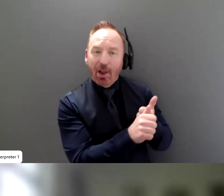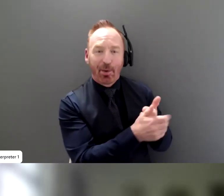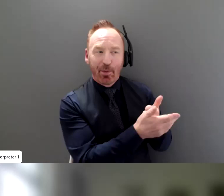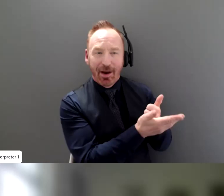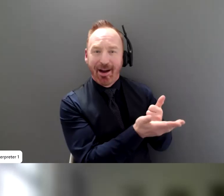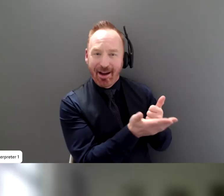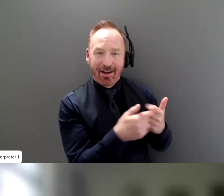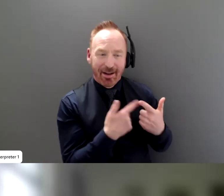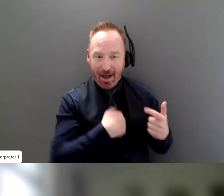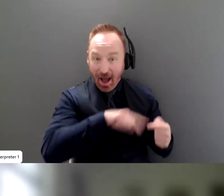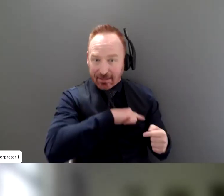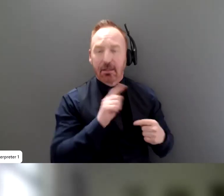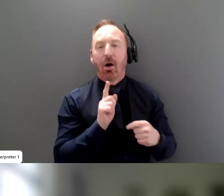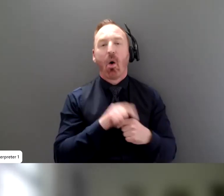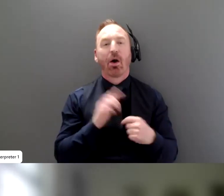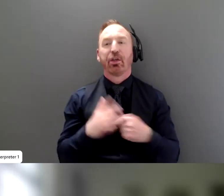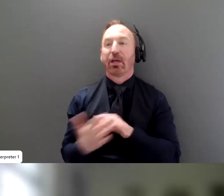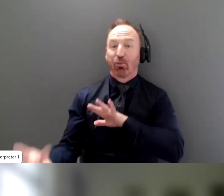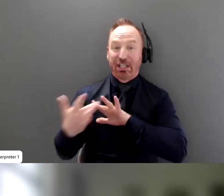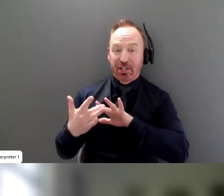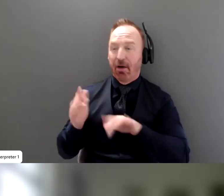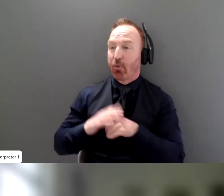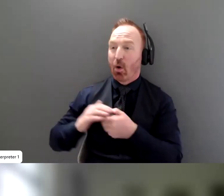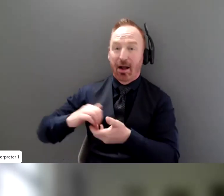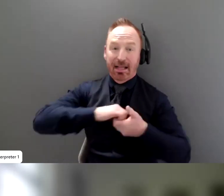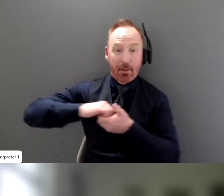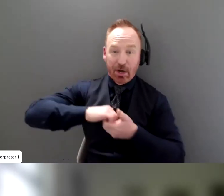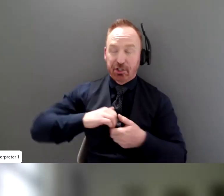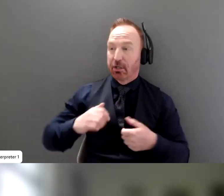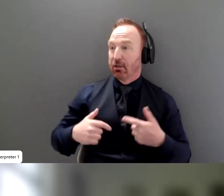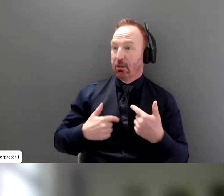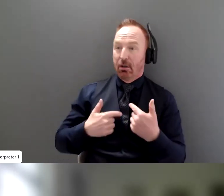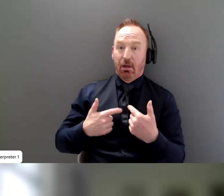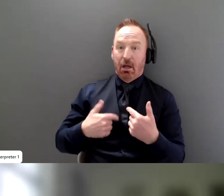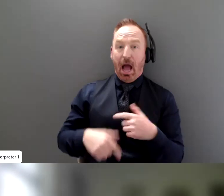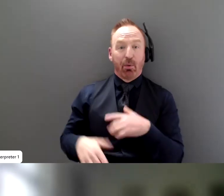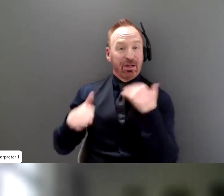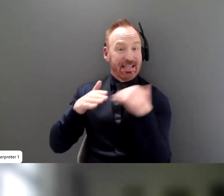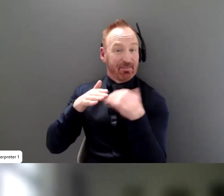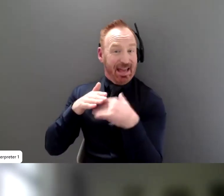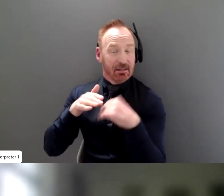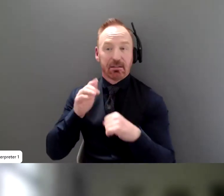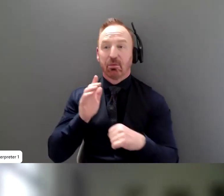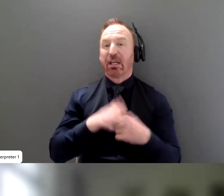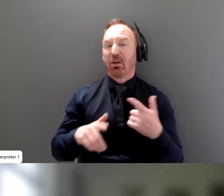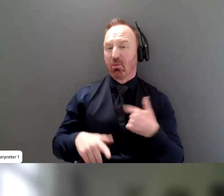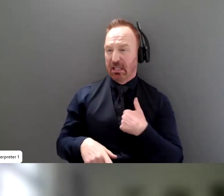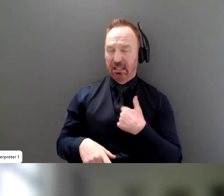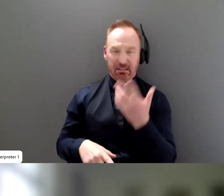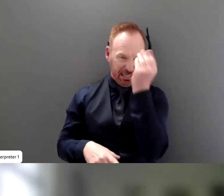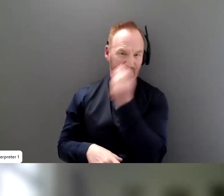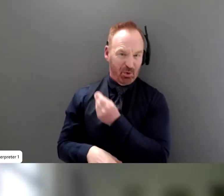and reach out for collaboration. Make sure we share our emails at the end of this presentation. So if you have